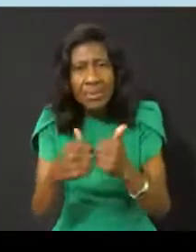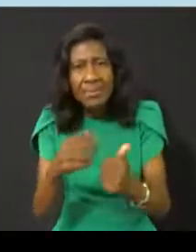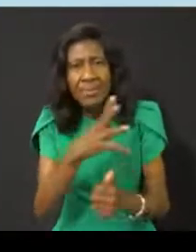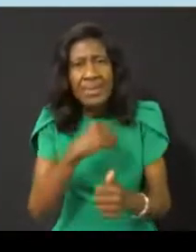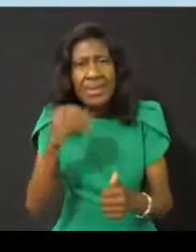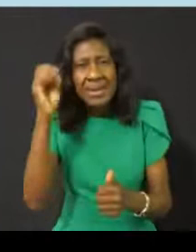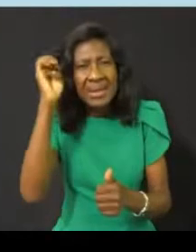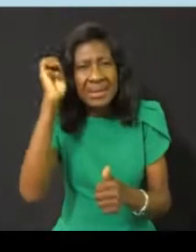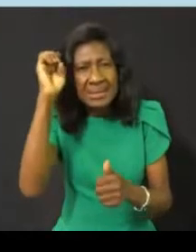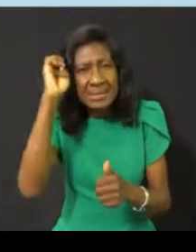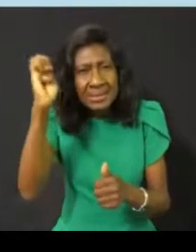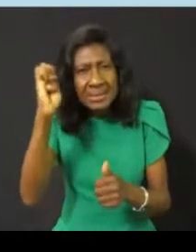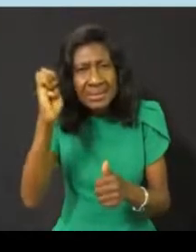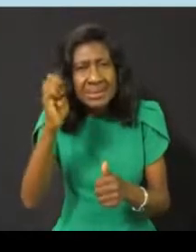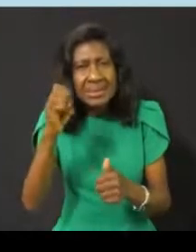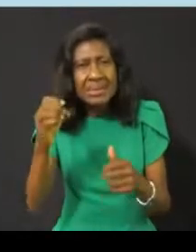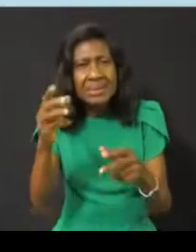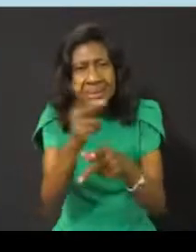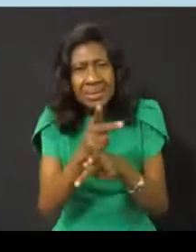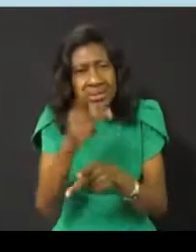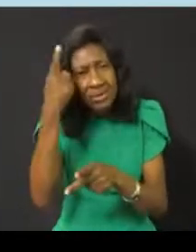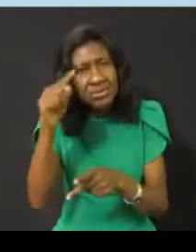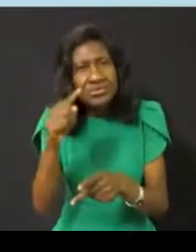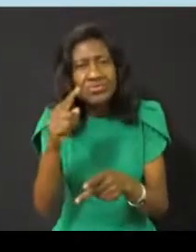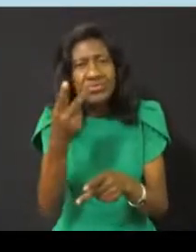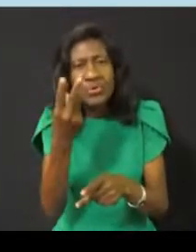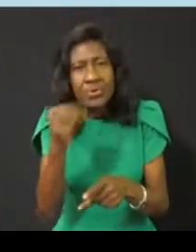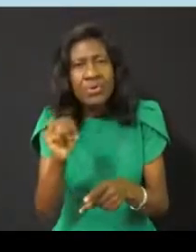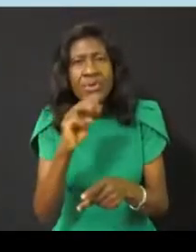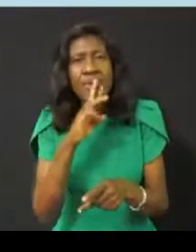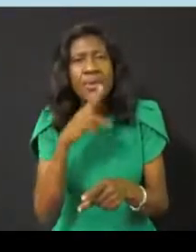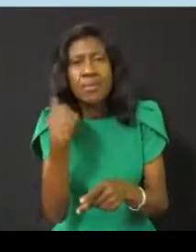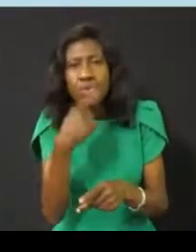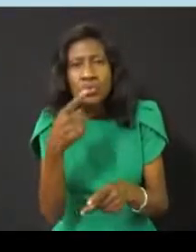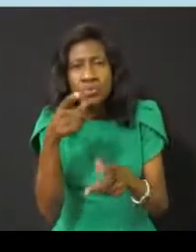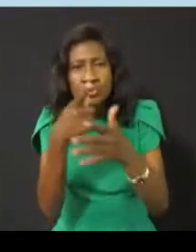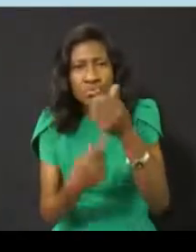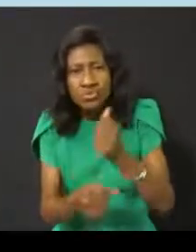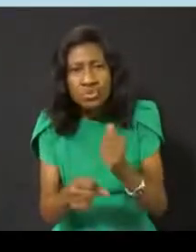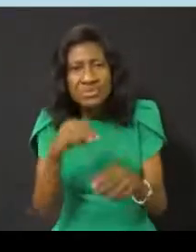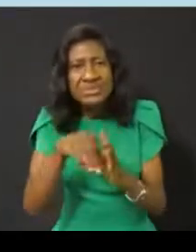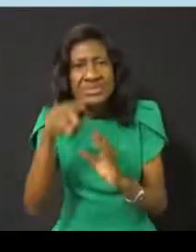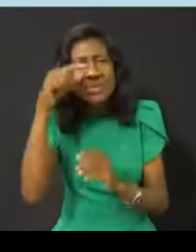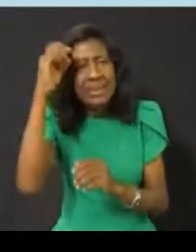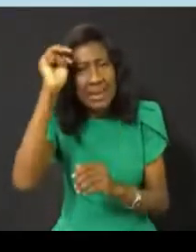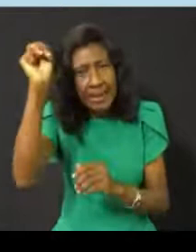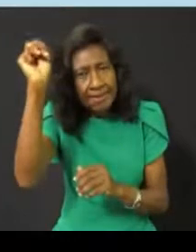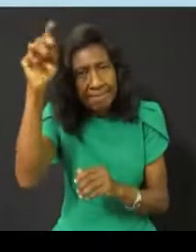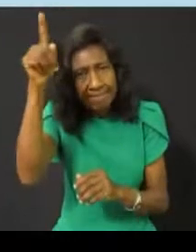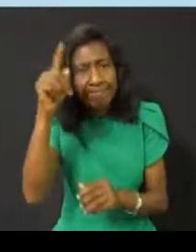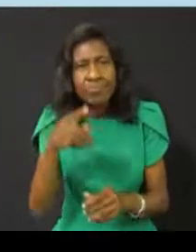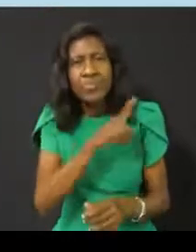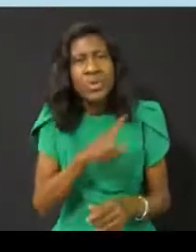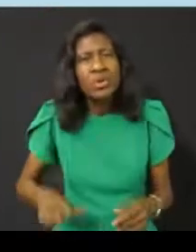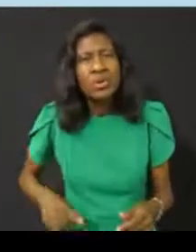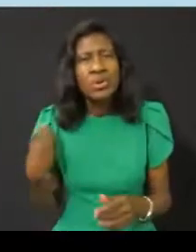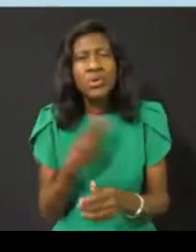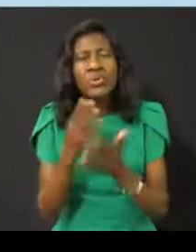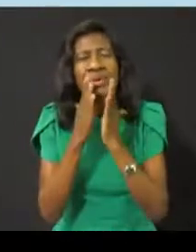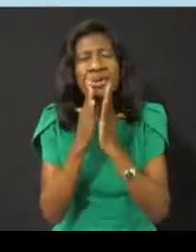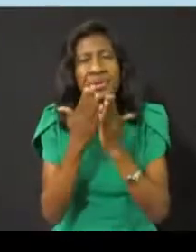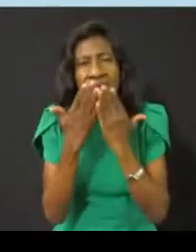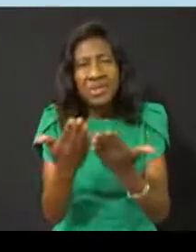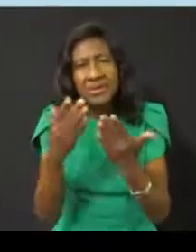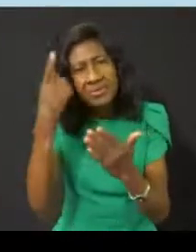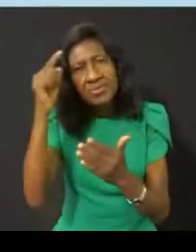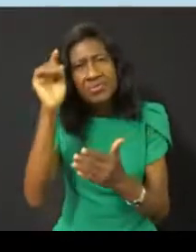cares for those who trust in him. And now a prayer. Lord, we thank you for